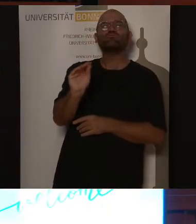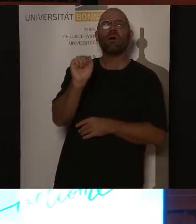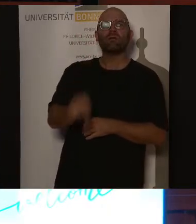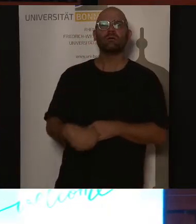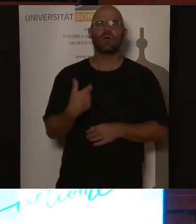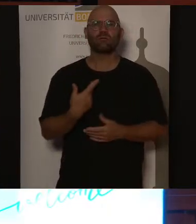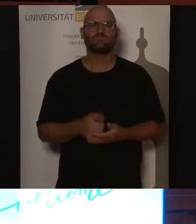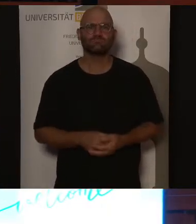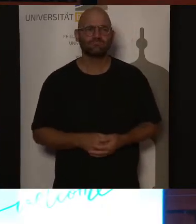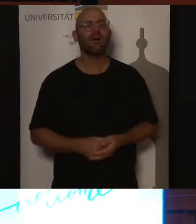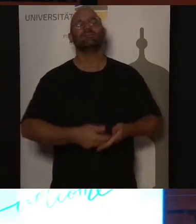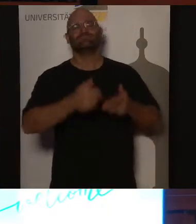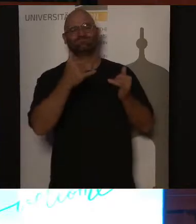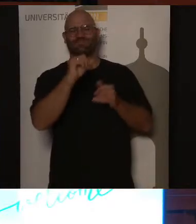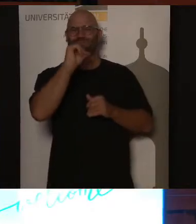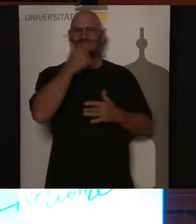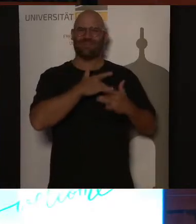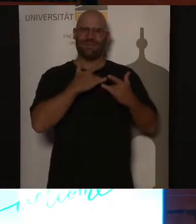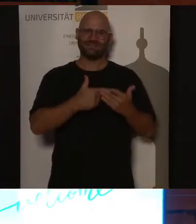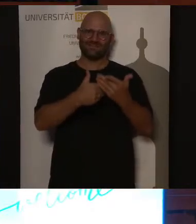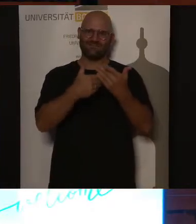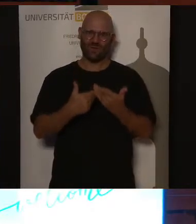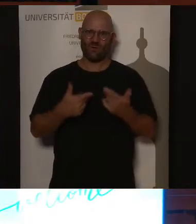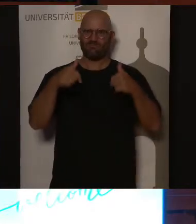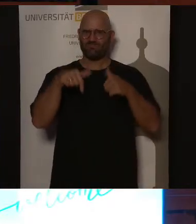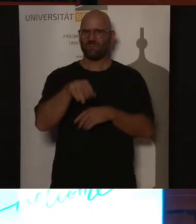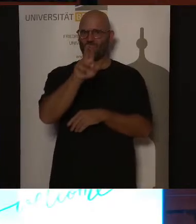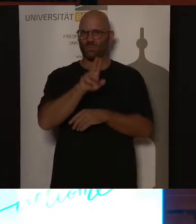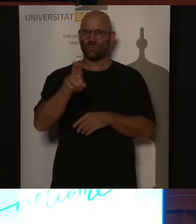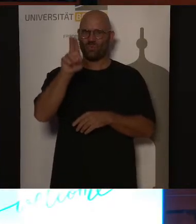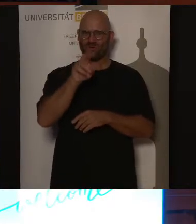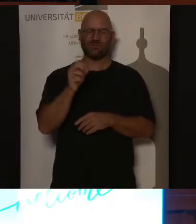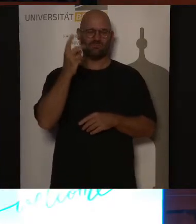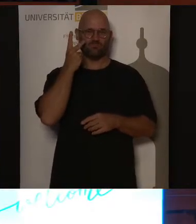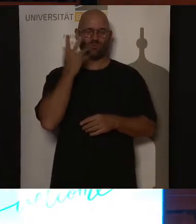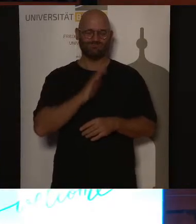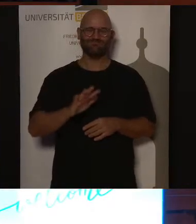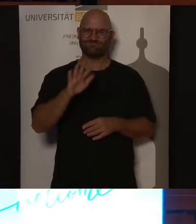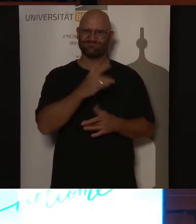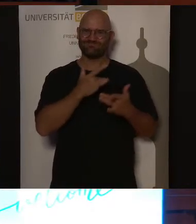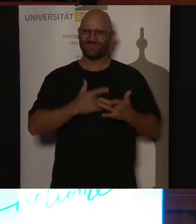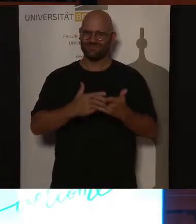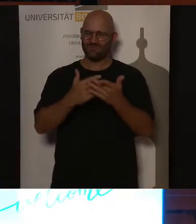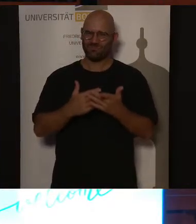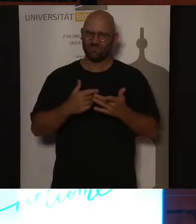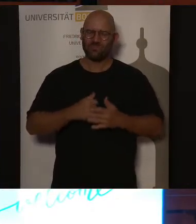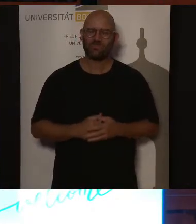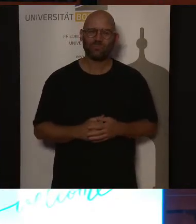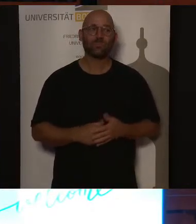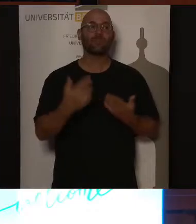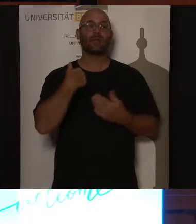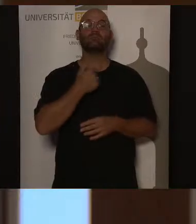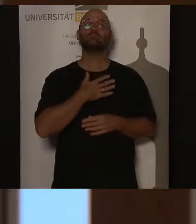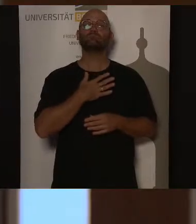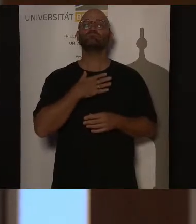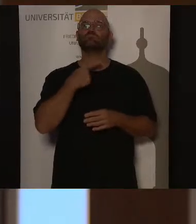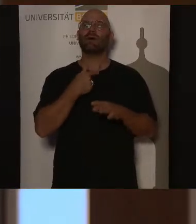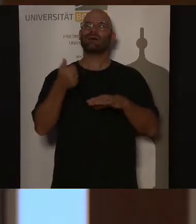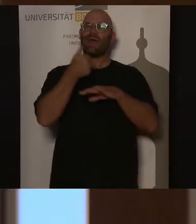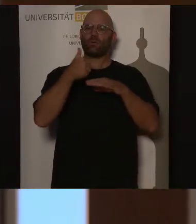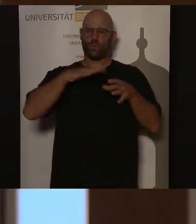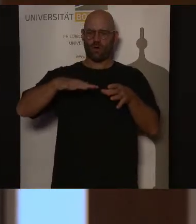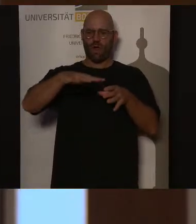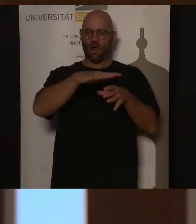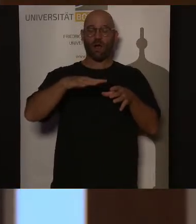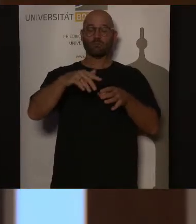Well, first off, a warm welcome from my part as well to our university. What we are doing in my Vice Rectorate,